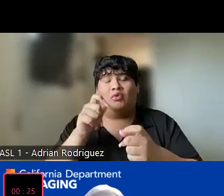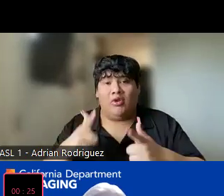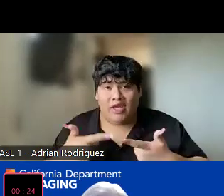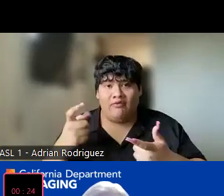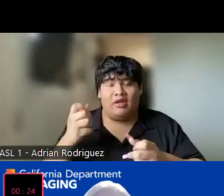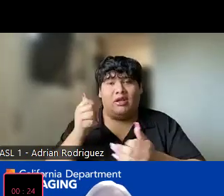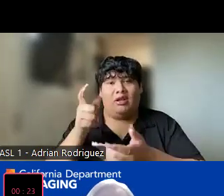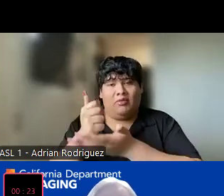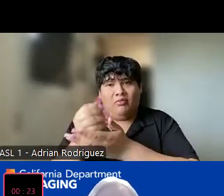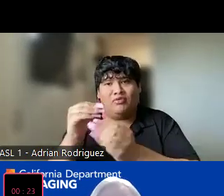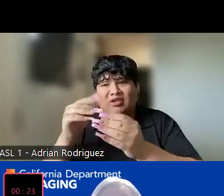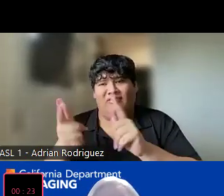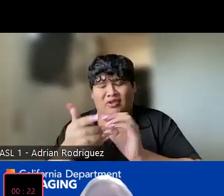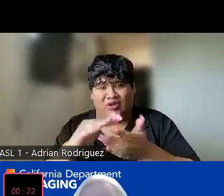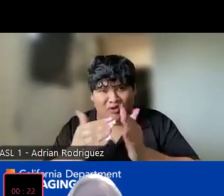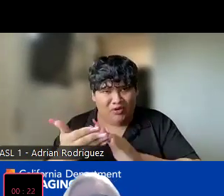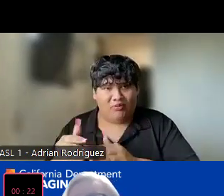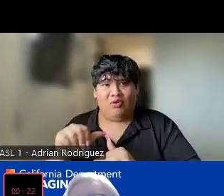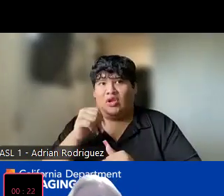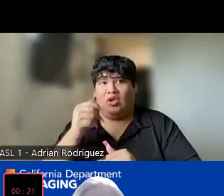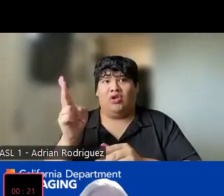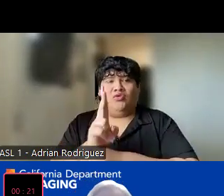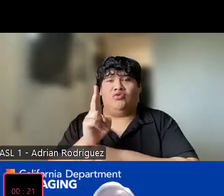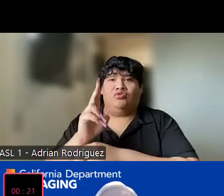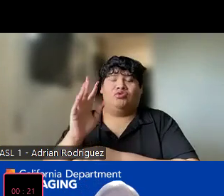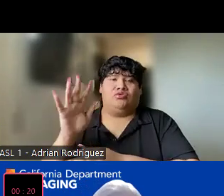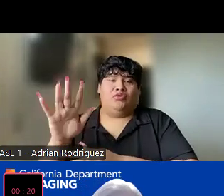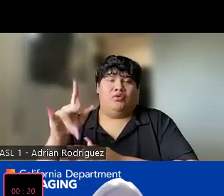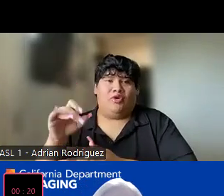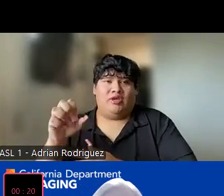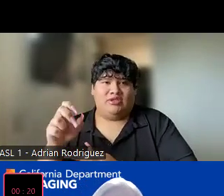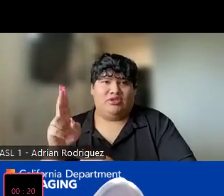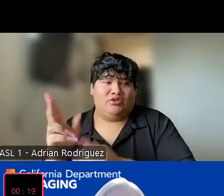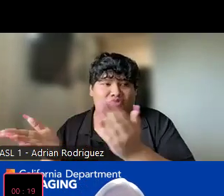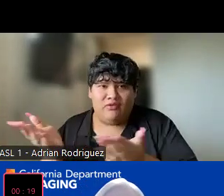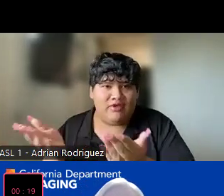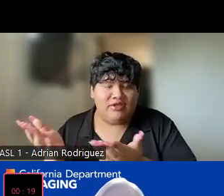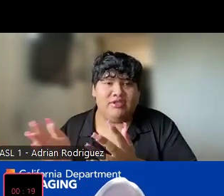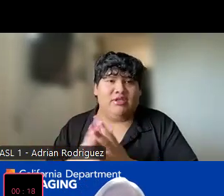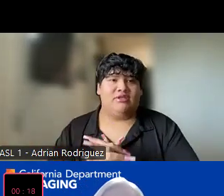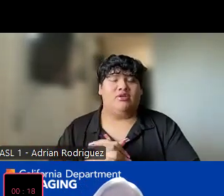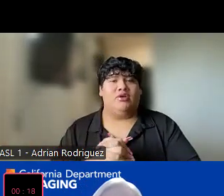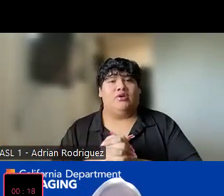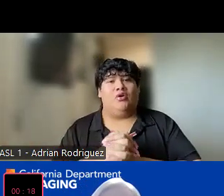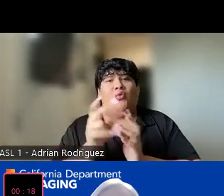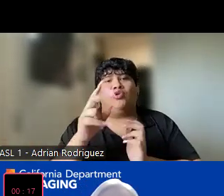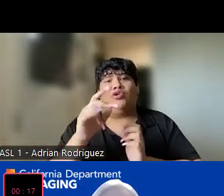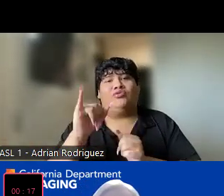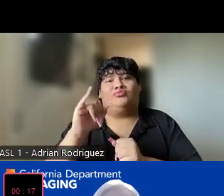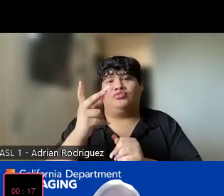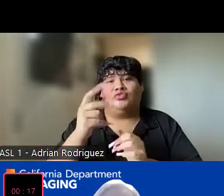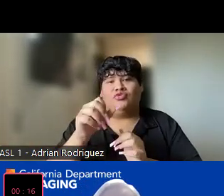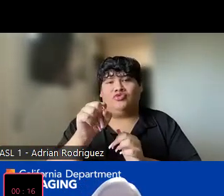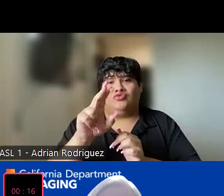in the community, right? And not use crisis services, whether that be truly suicide prevention or just not breaking a